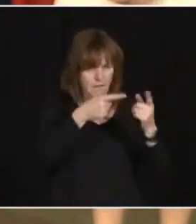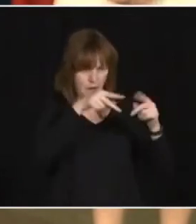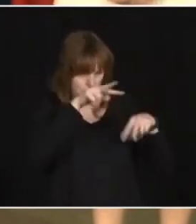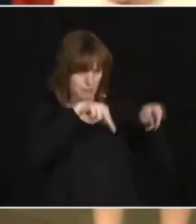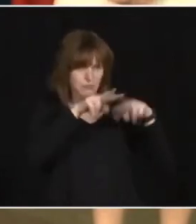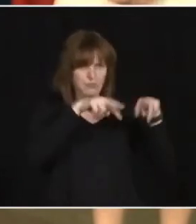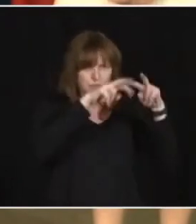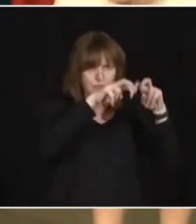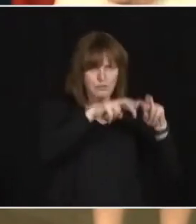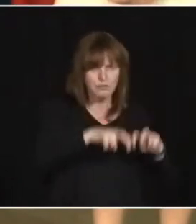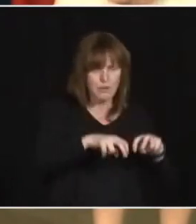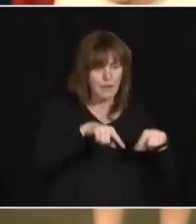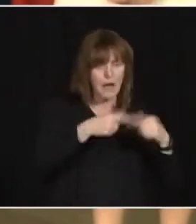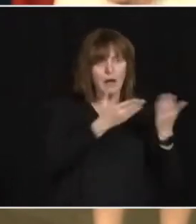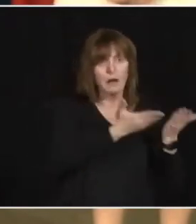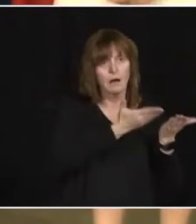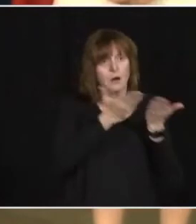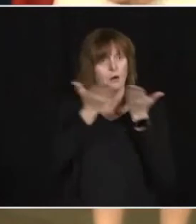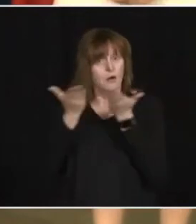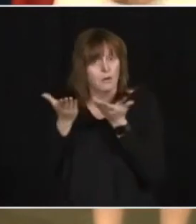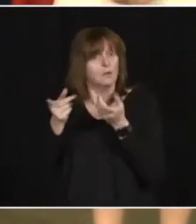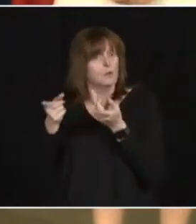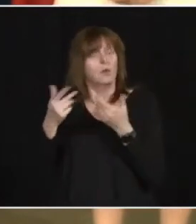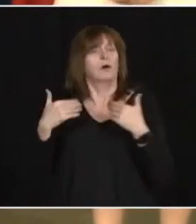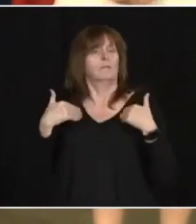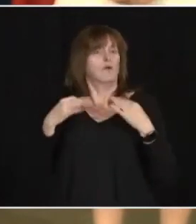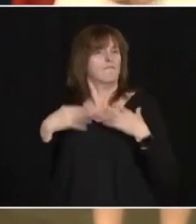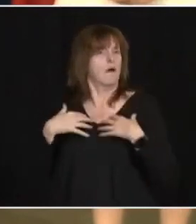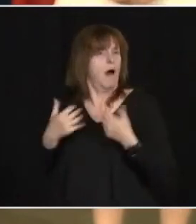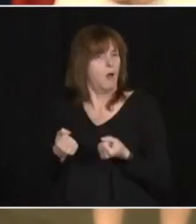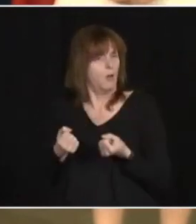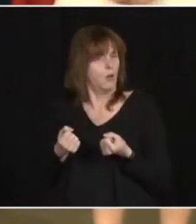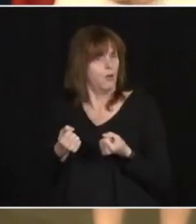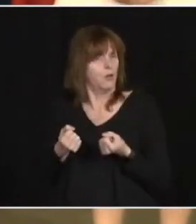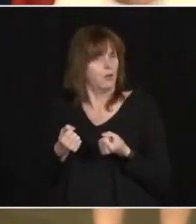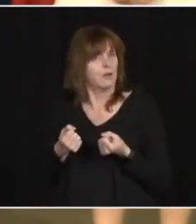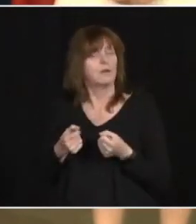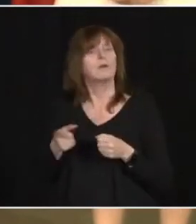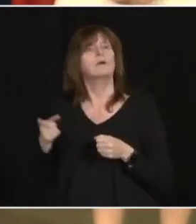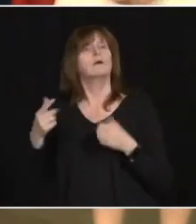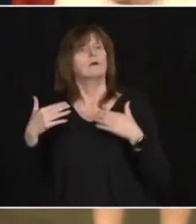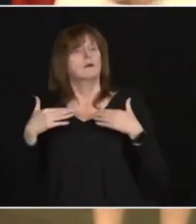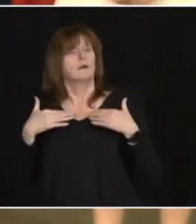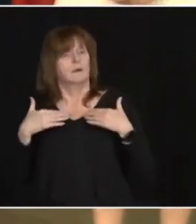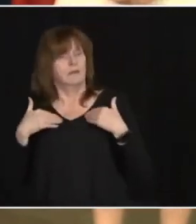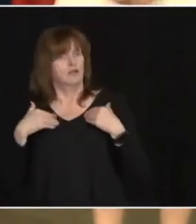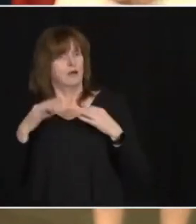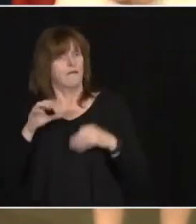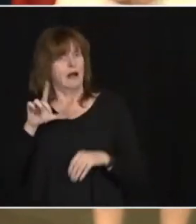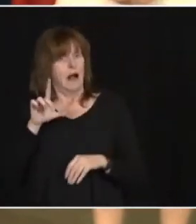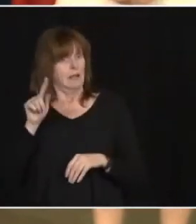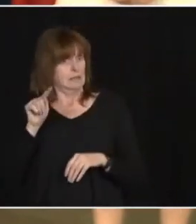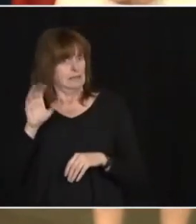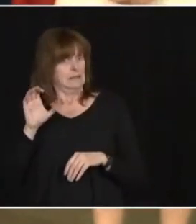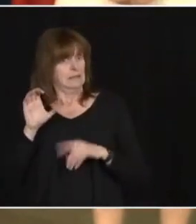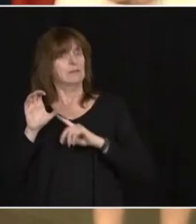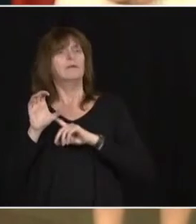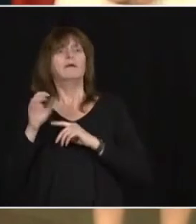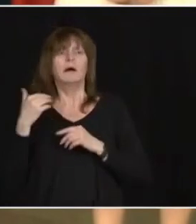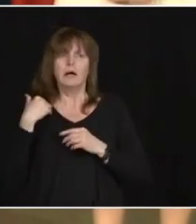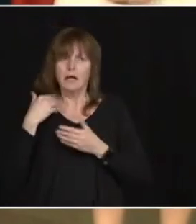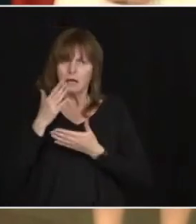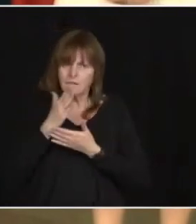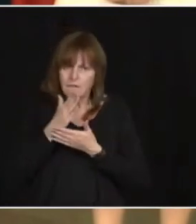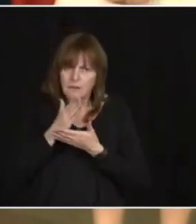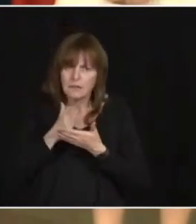They also issue directives. As a Ministry of Long-Term Care, we have levers in there that are regulatory, and we can